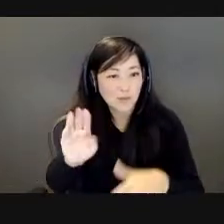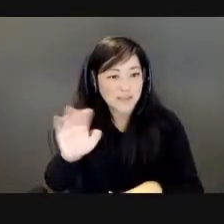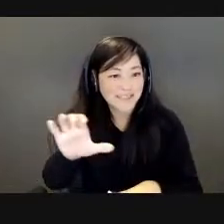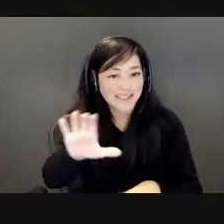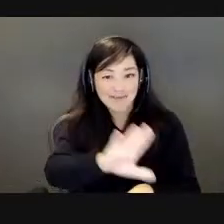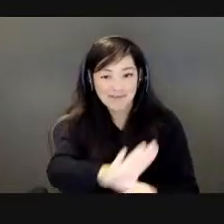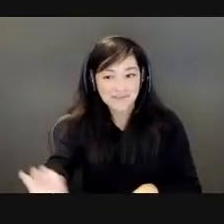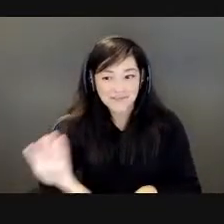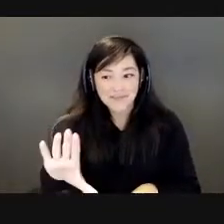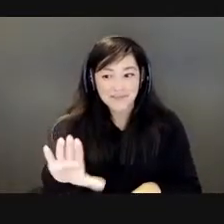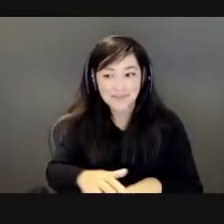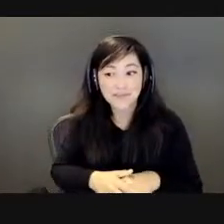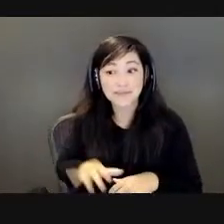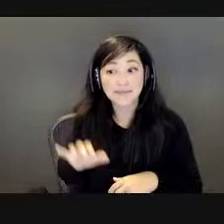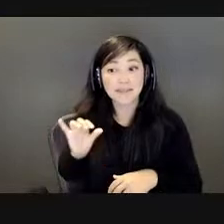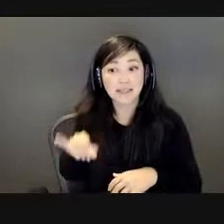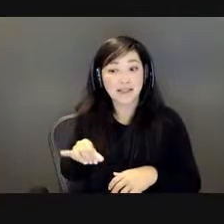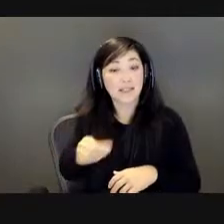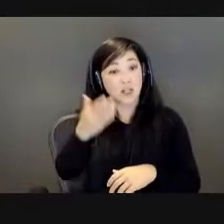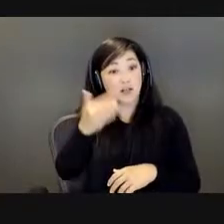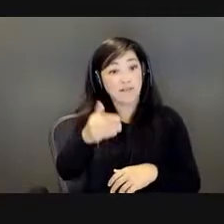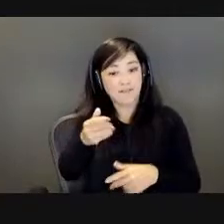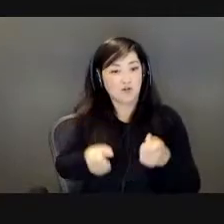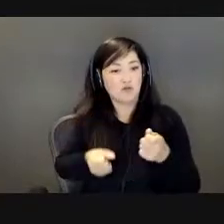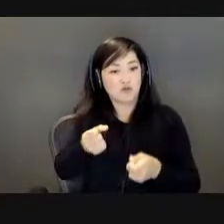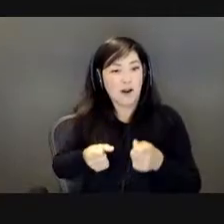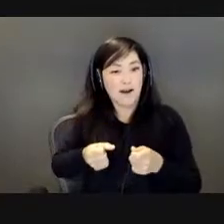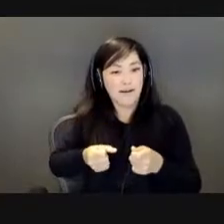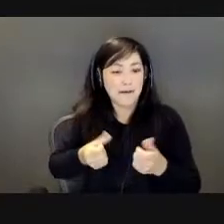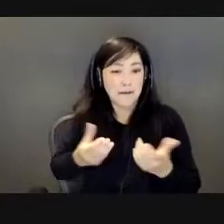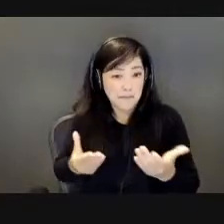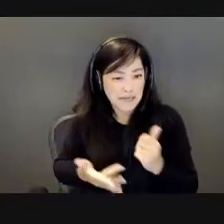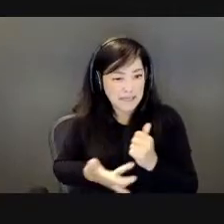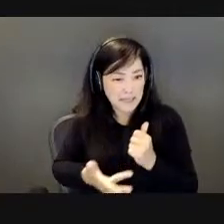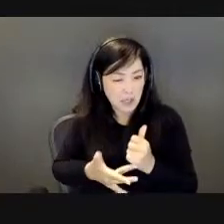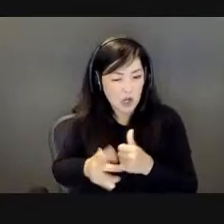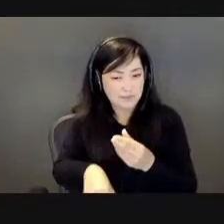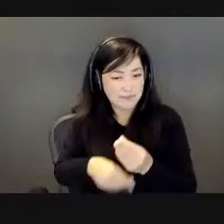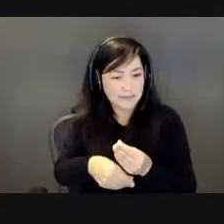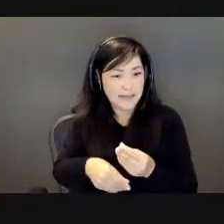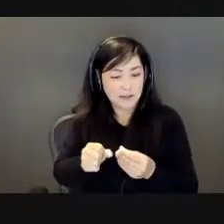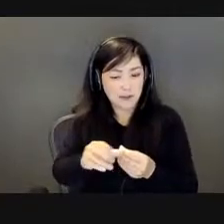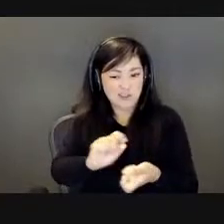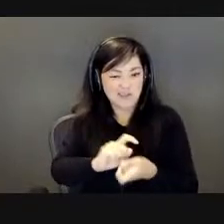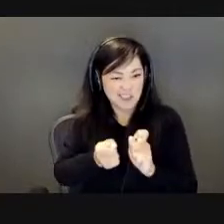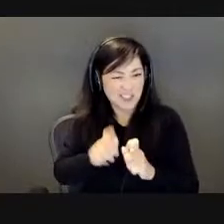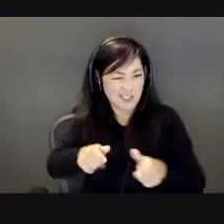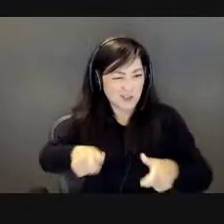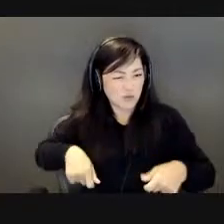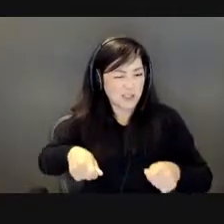thing that a group of us will say, let's go check it out. And same thing. So we'll check out, just as Heather was talking